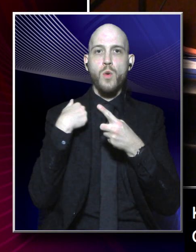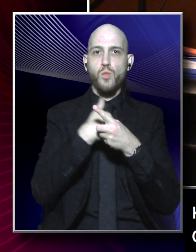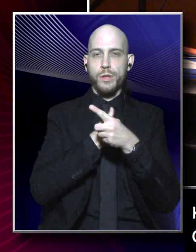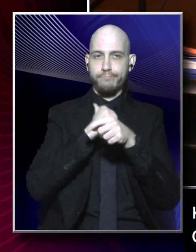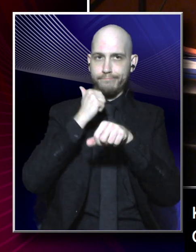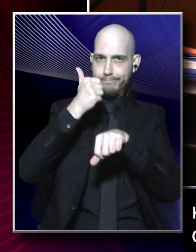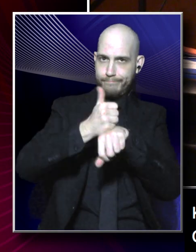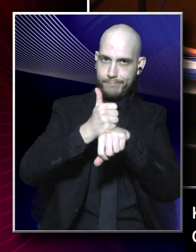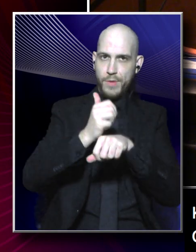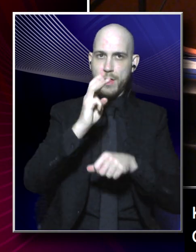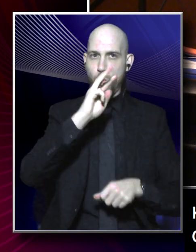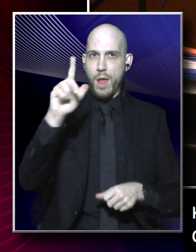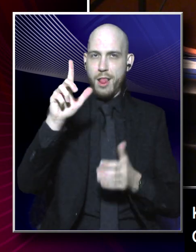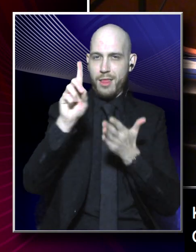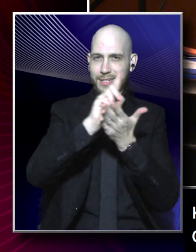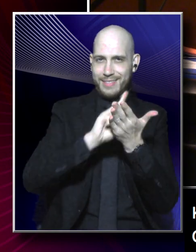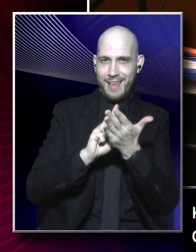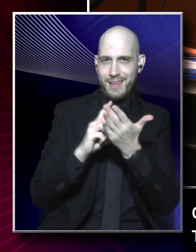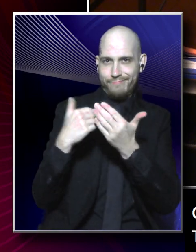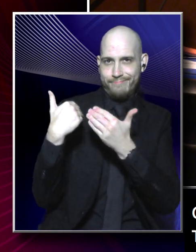model that truly